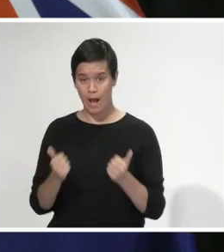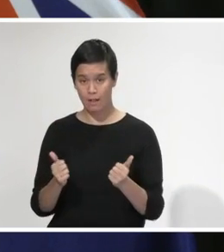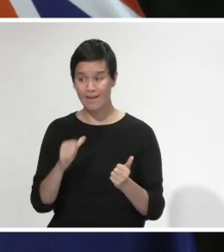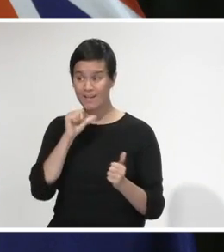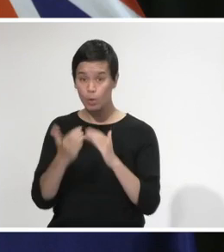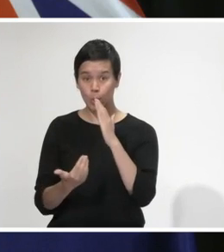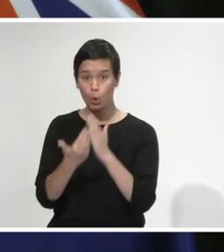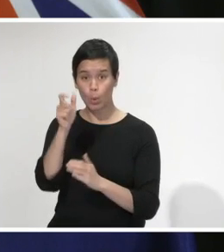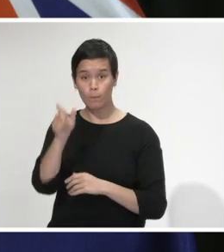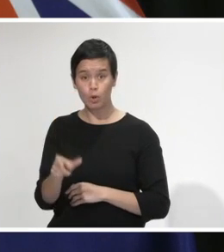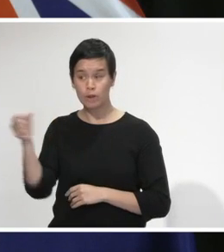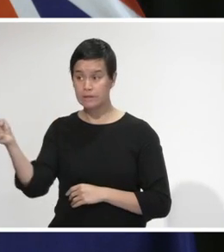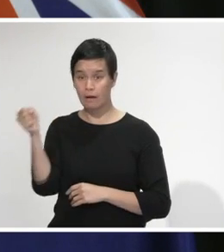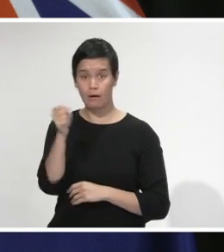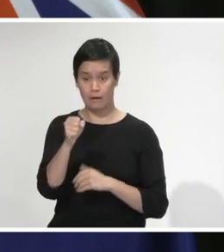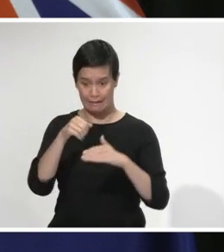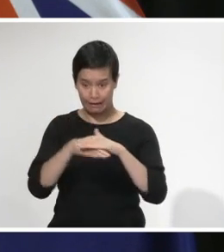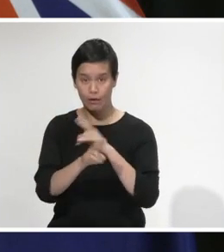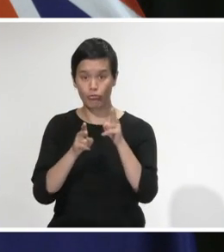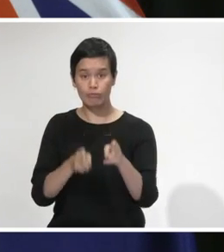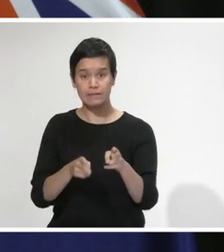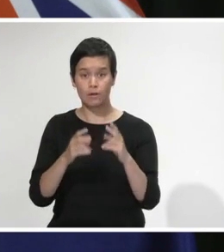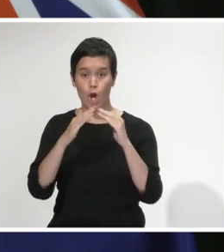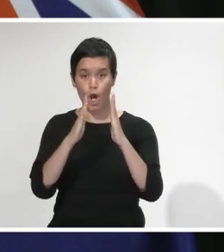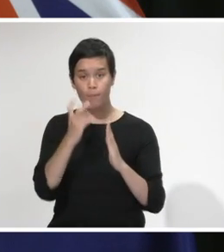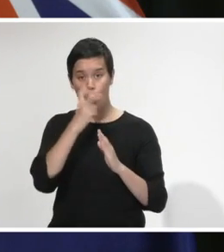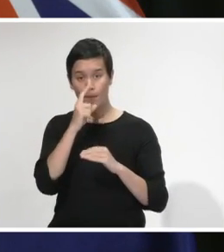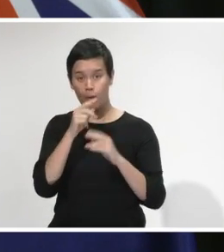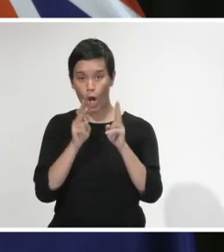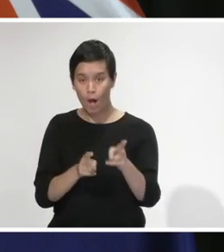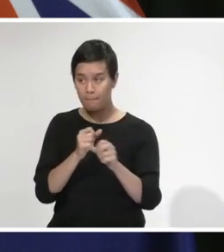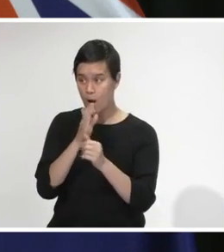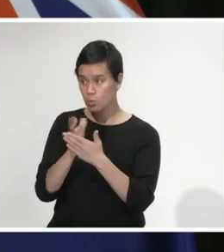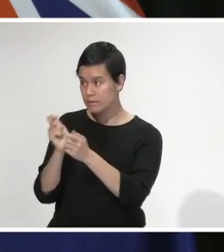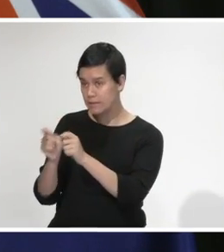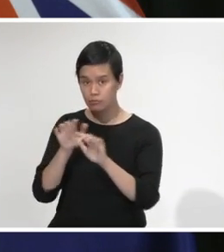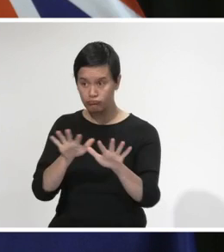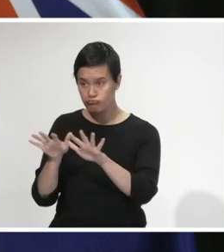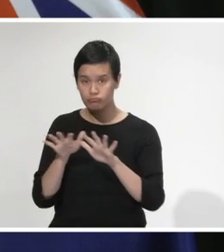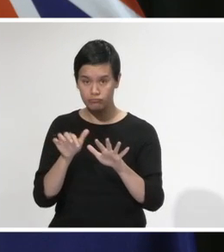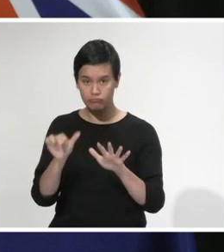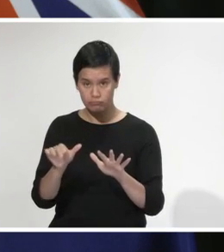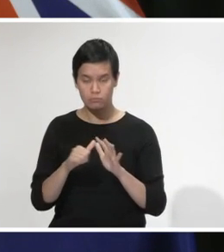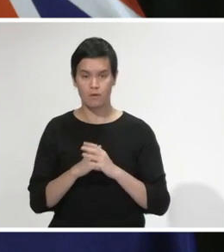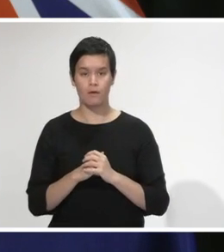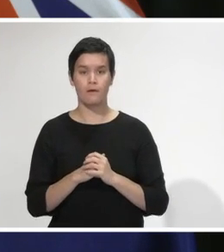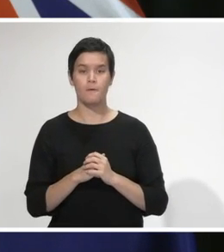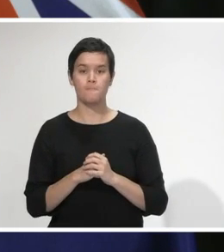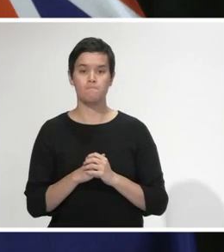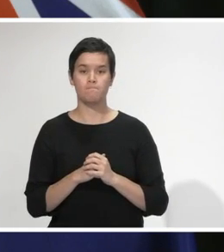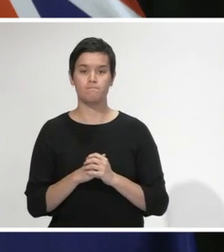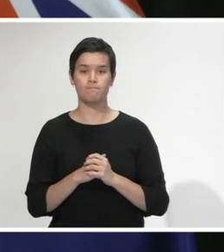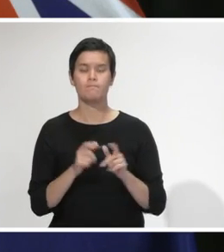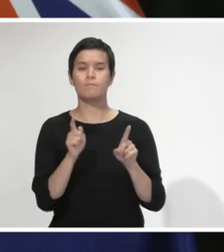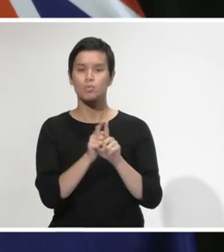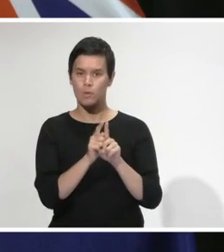incoming admissions, and of staff. And I have also decided to